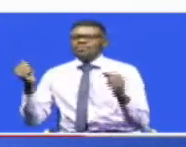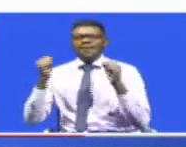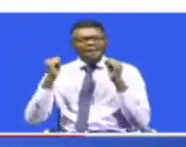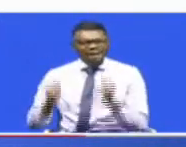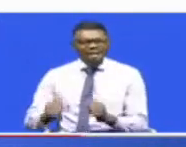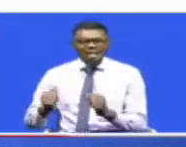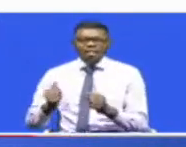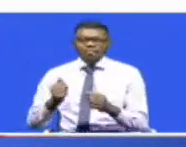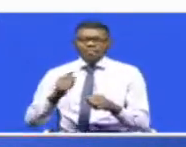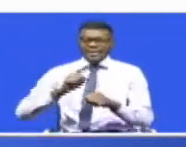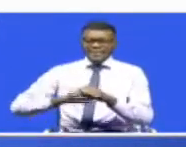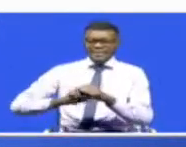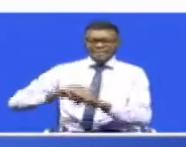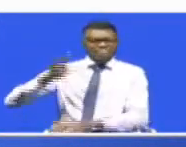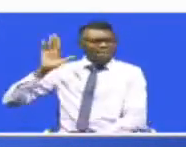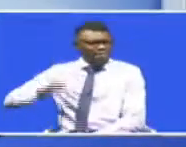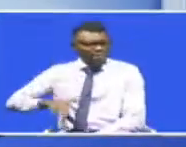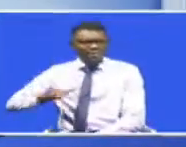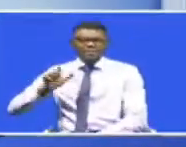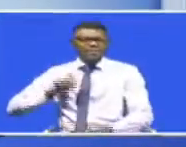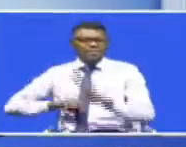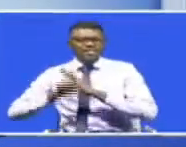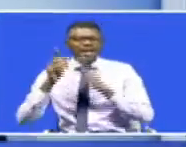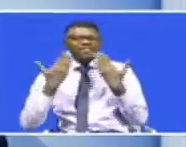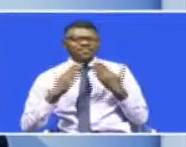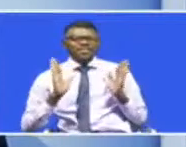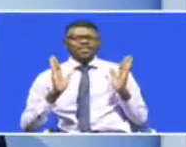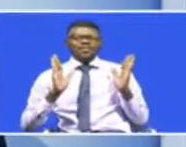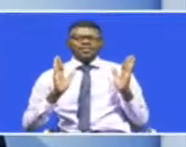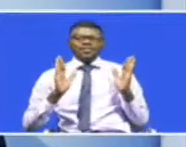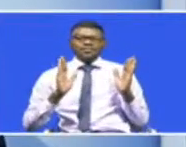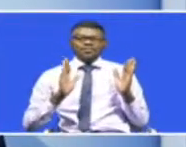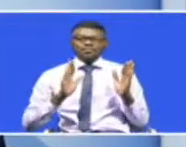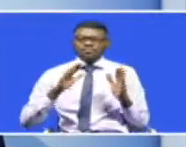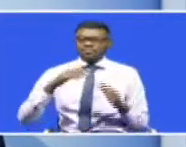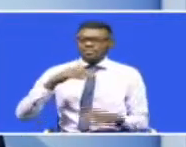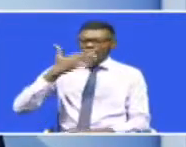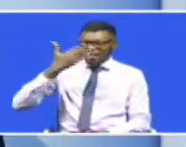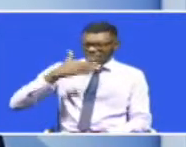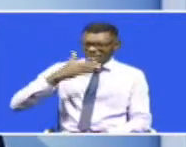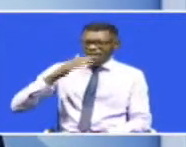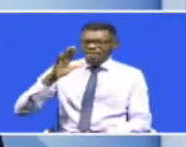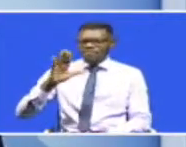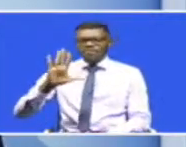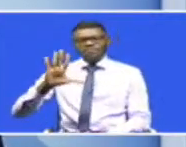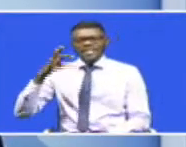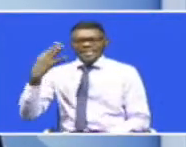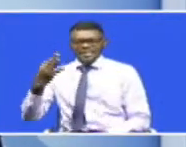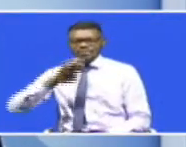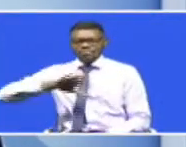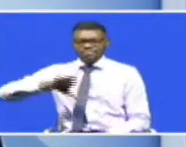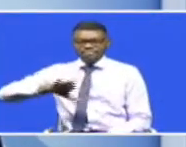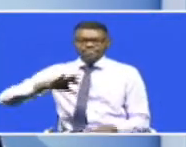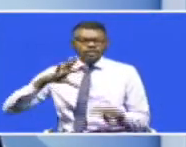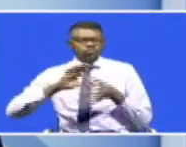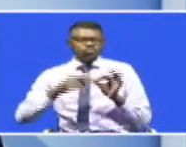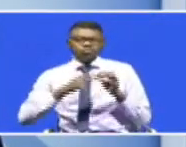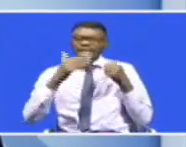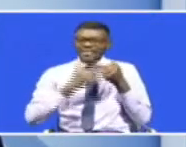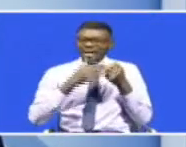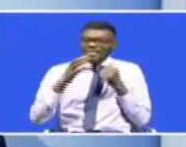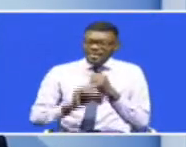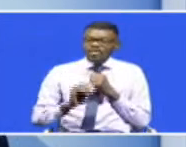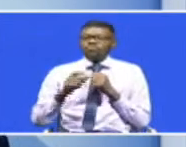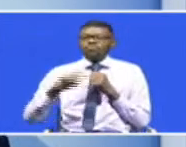time kama ile sisi tumeconcede bao. With 53 days remaining to the Tokyo Olympics, 90 Kenyan athletes from